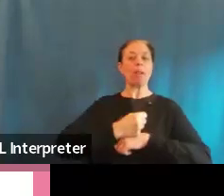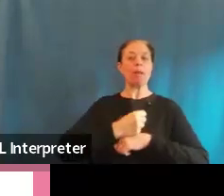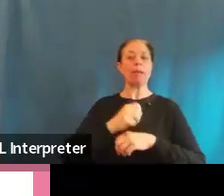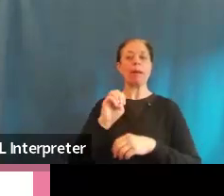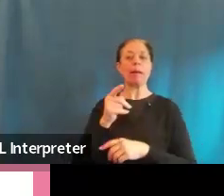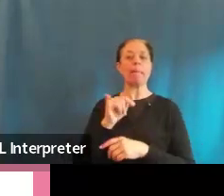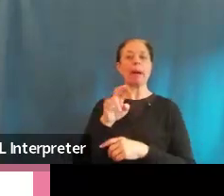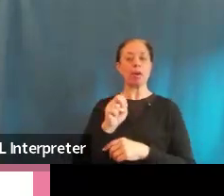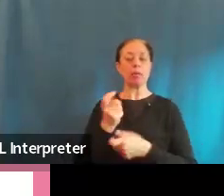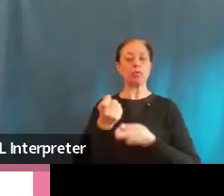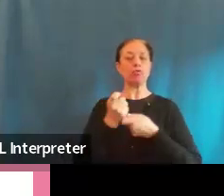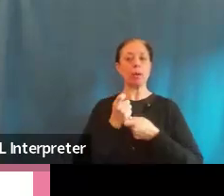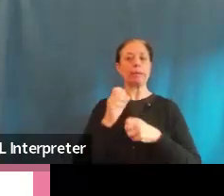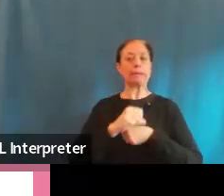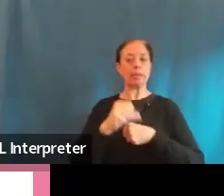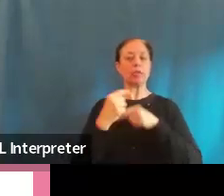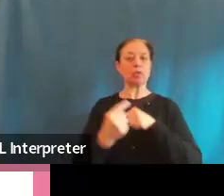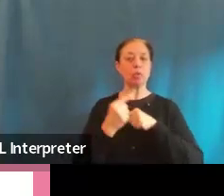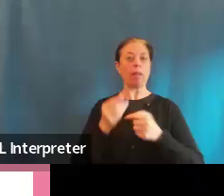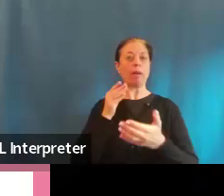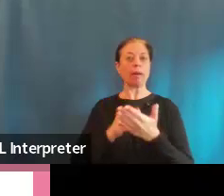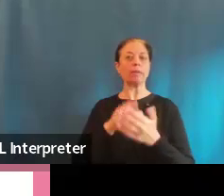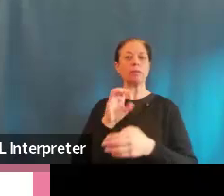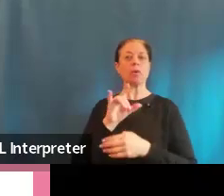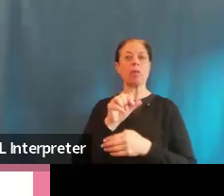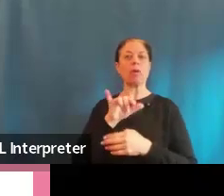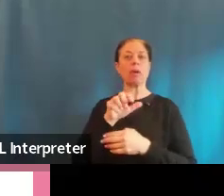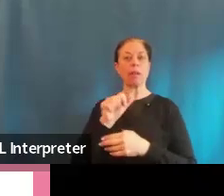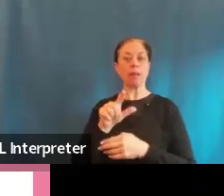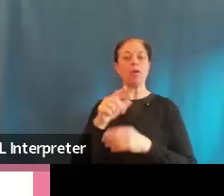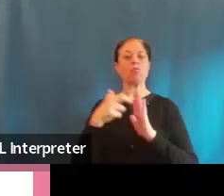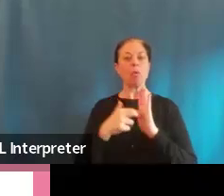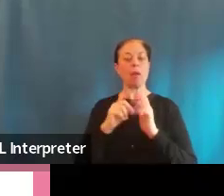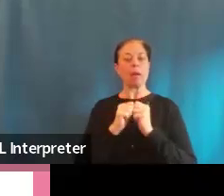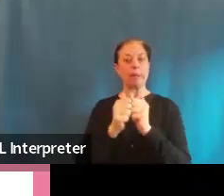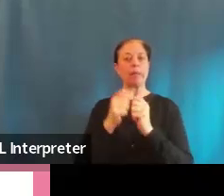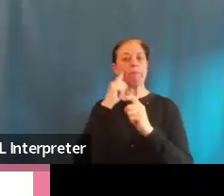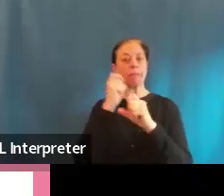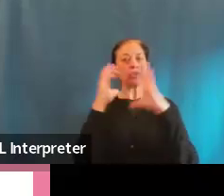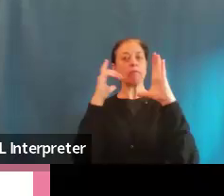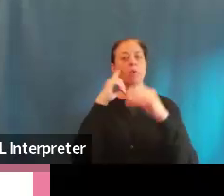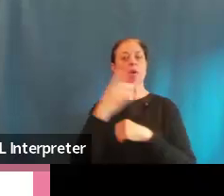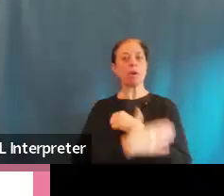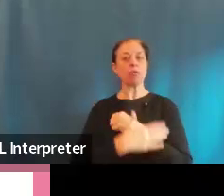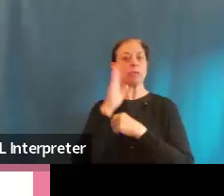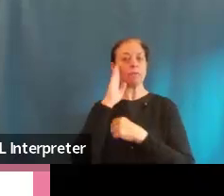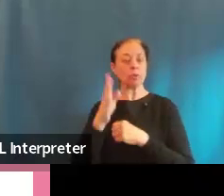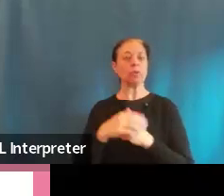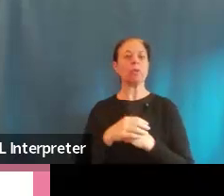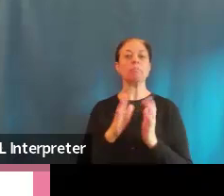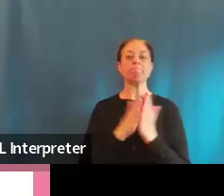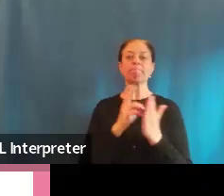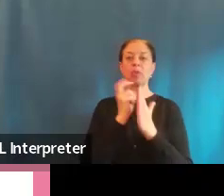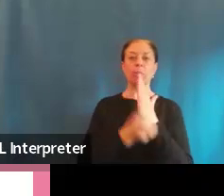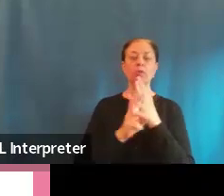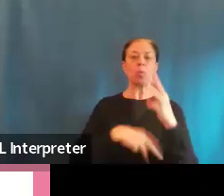is drawn into a dangerous struggle against colonial rule and competing visions for her country's future. The novel offers